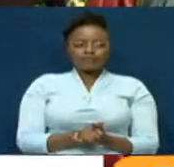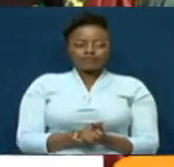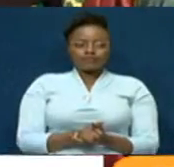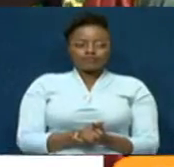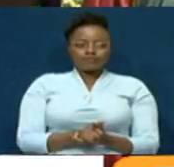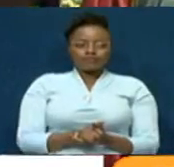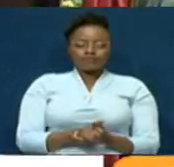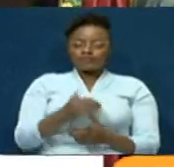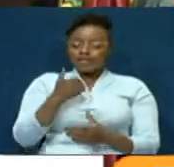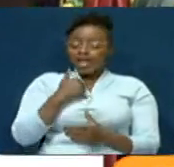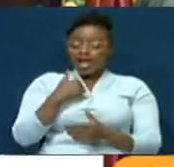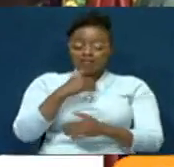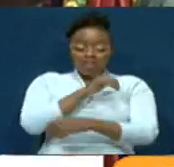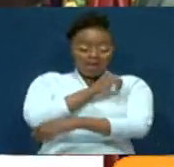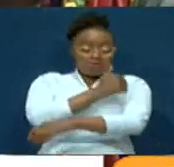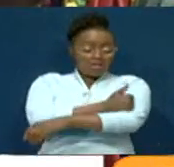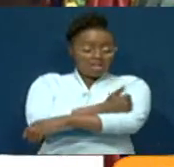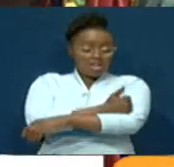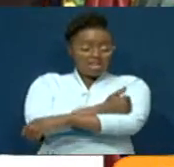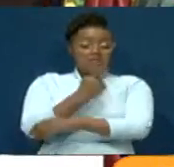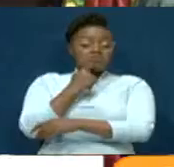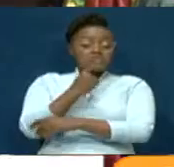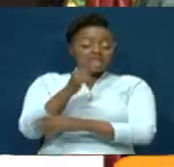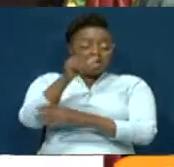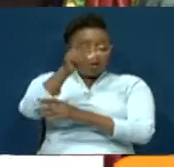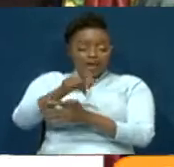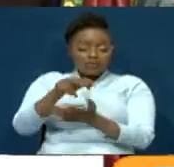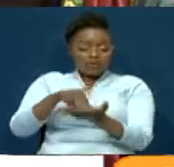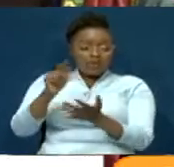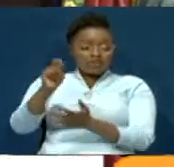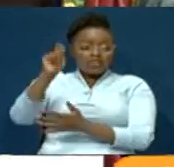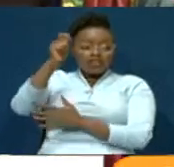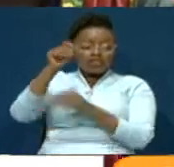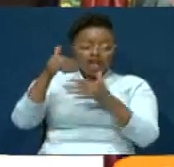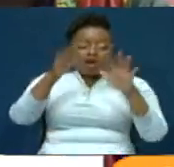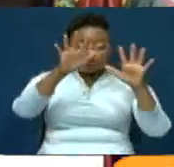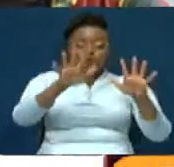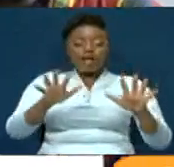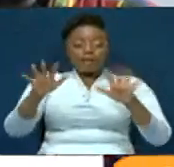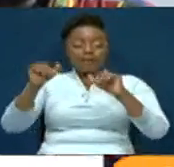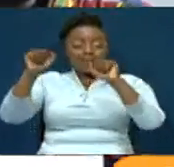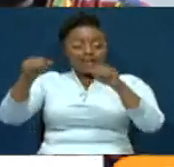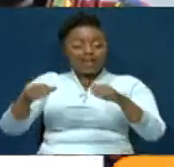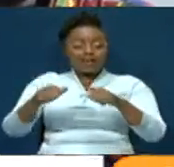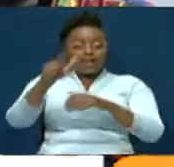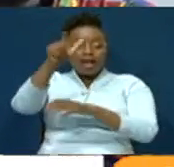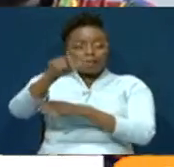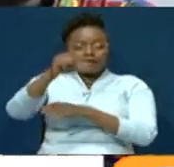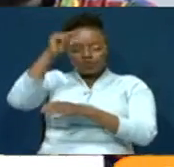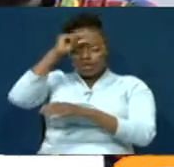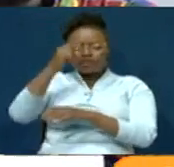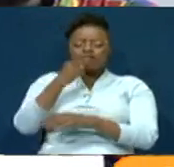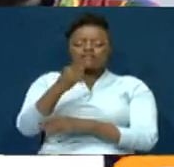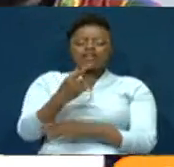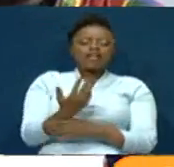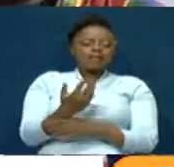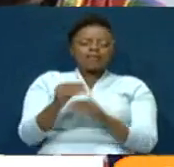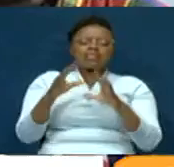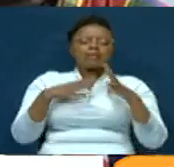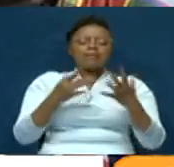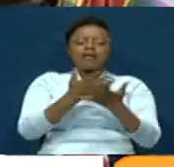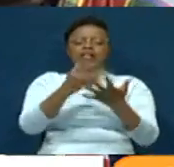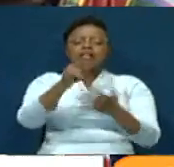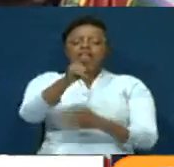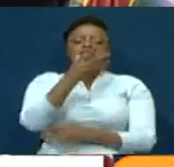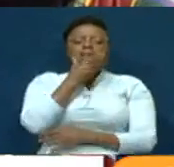They have no moral authority to tell a presidential candidate how to campaign. Somebody in the government is telling the world that